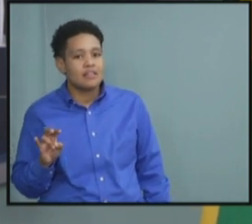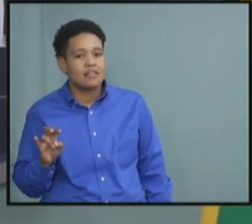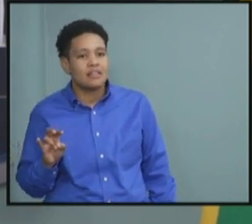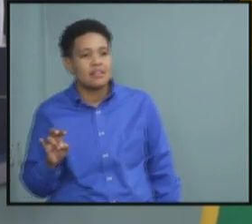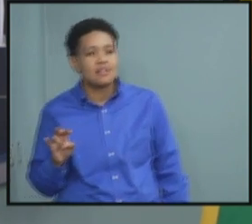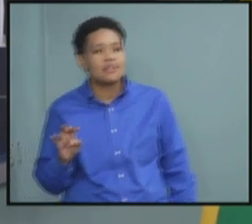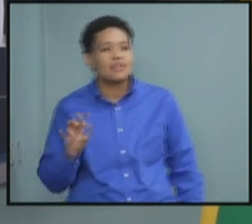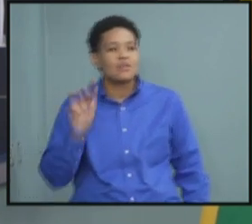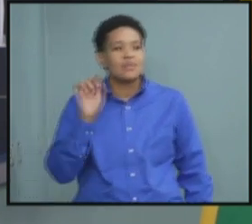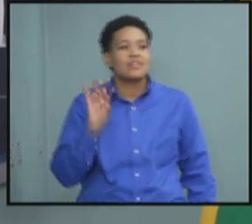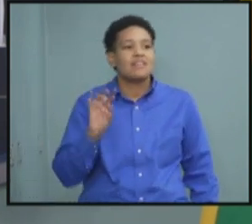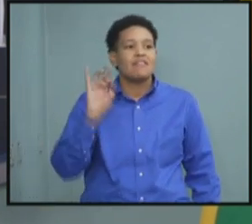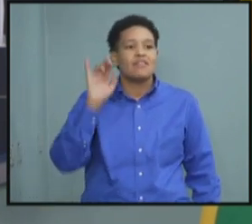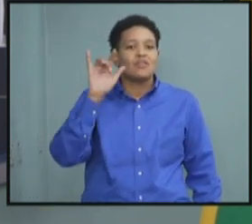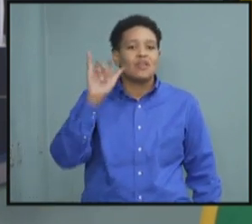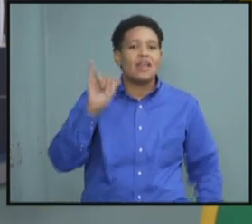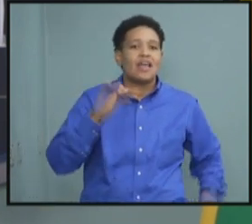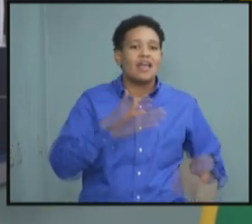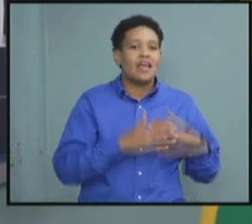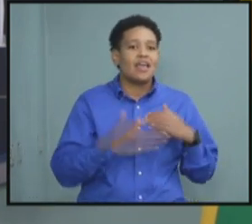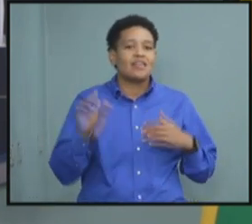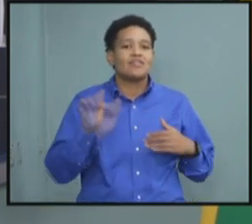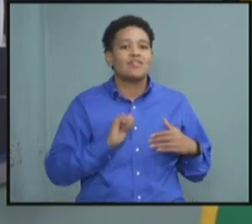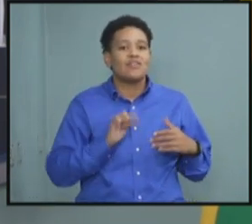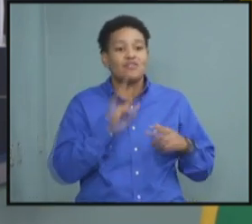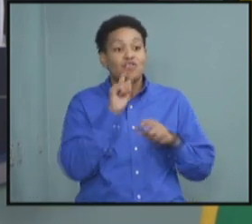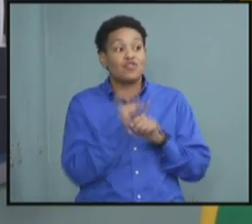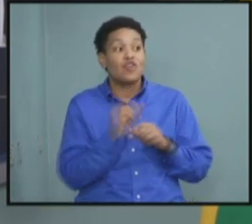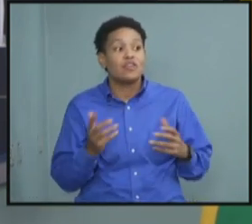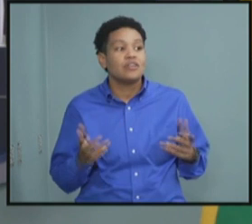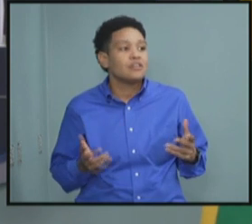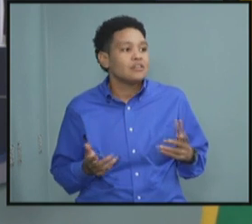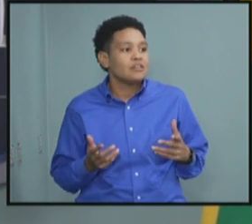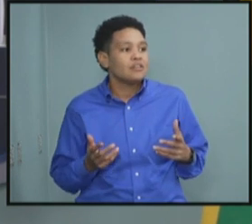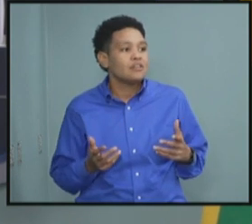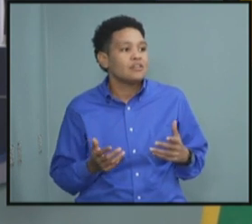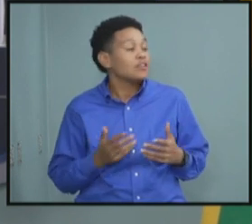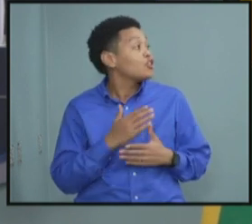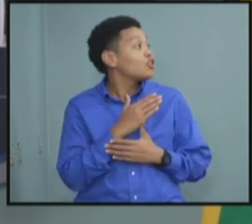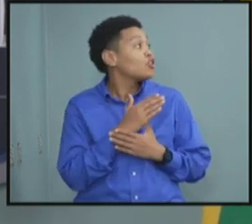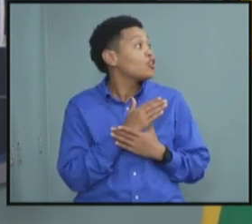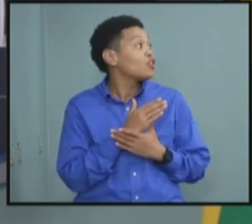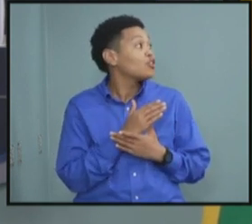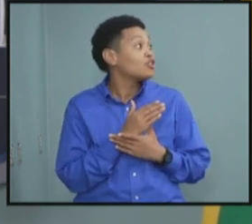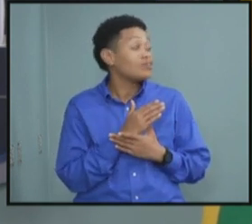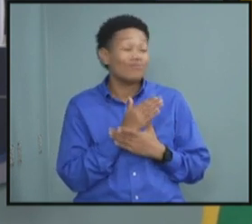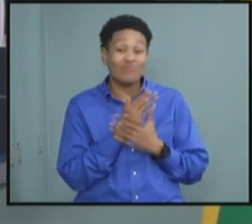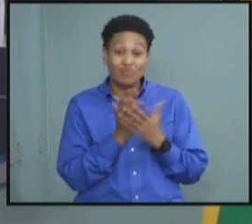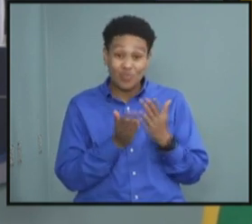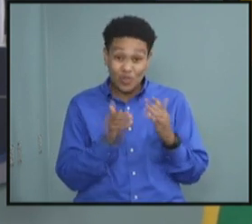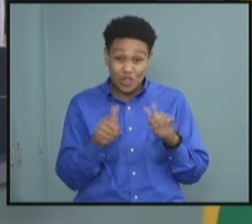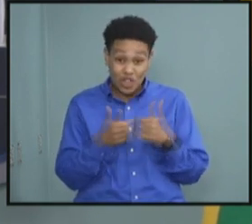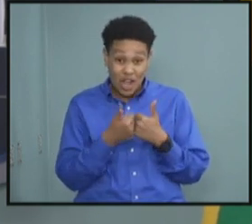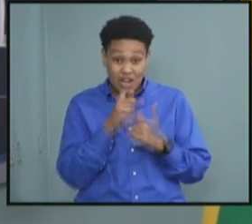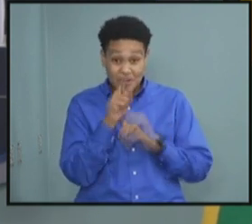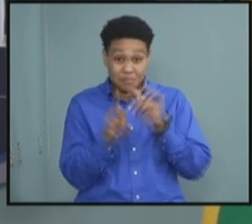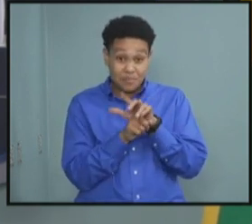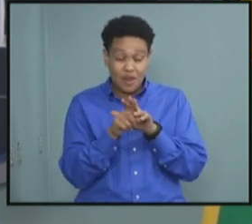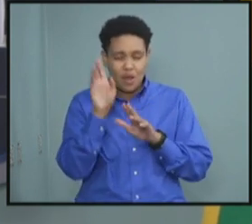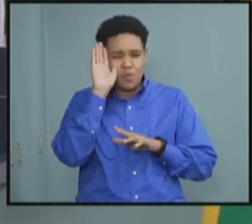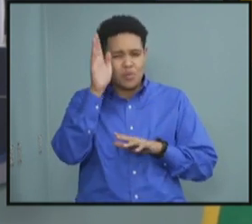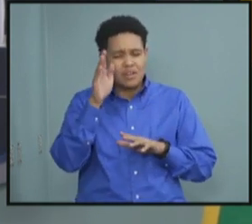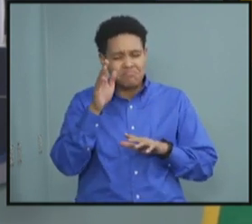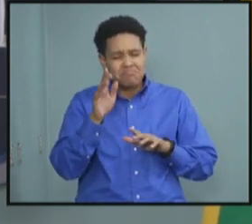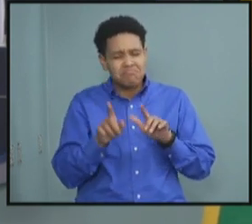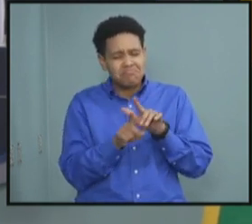onwards. And I'm certain that though it will be a challenge, but we have gone through